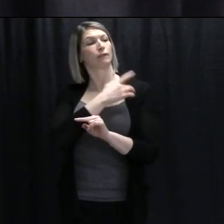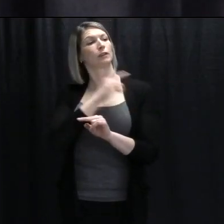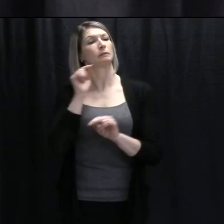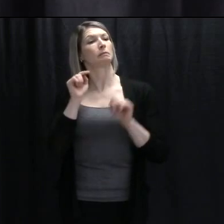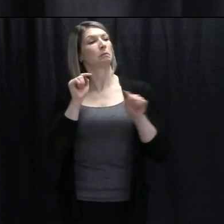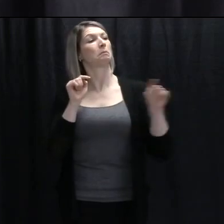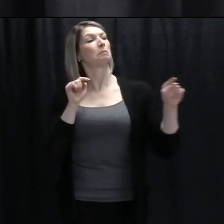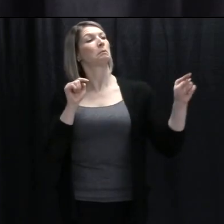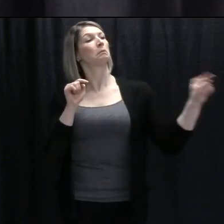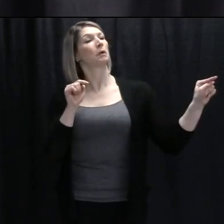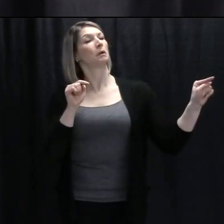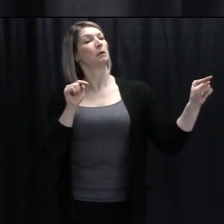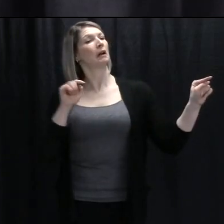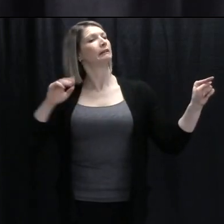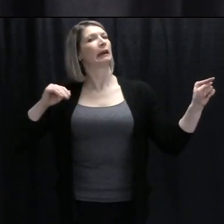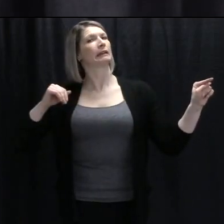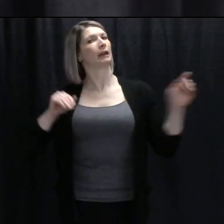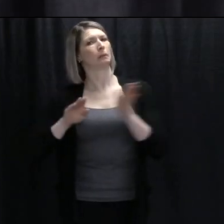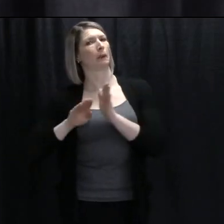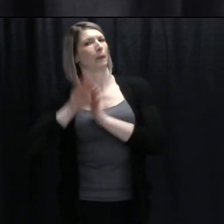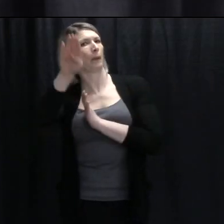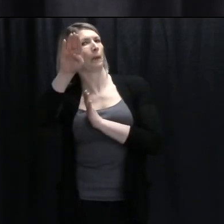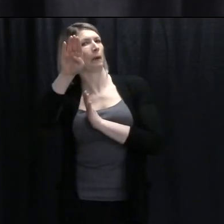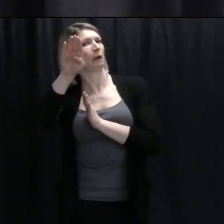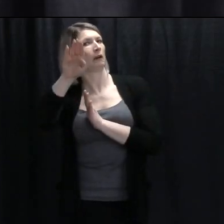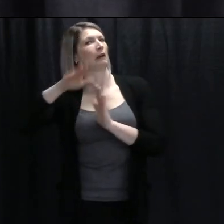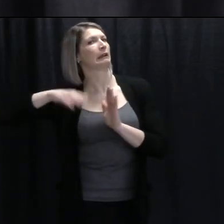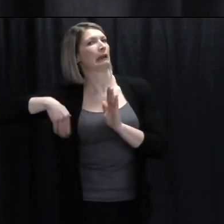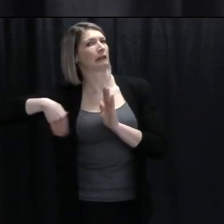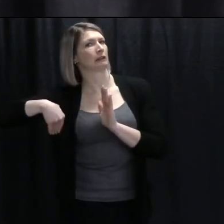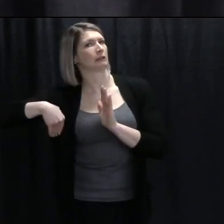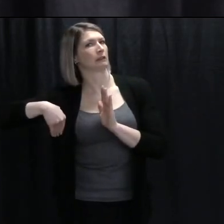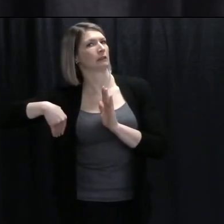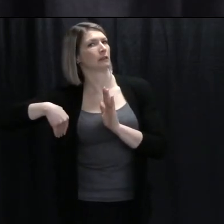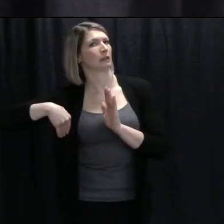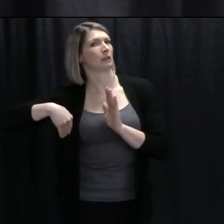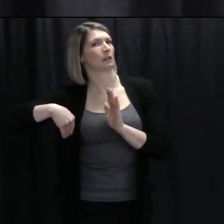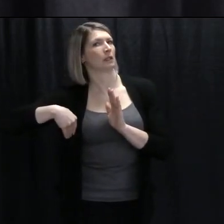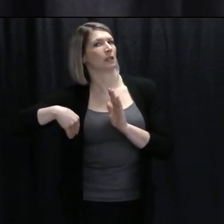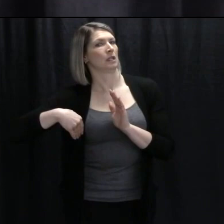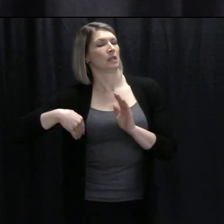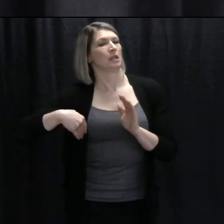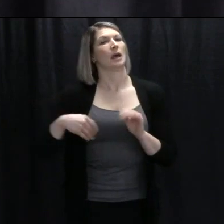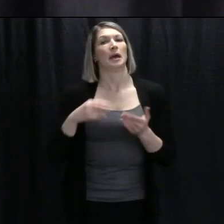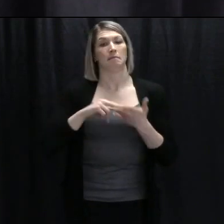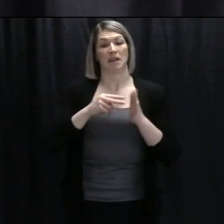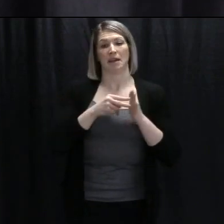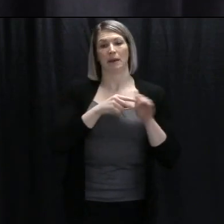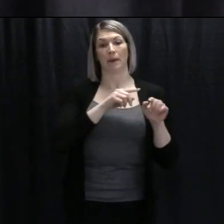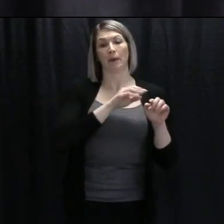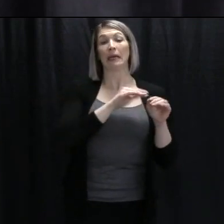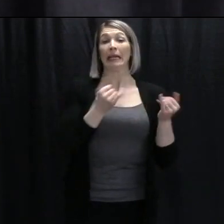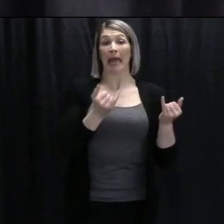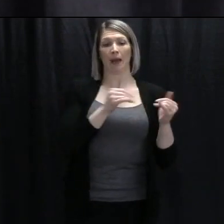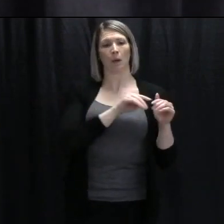our likely surge period. This is likely to come over coming weeks, and we are working hard to see